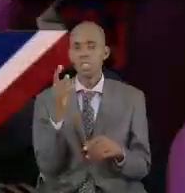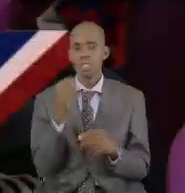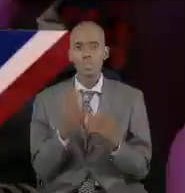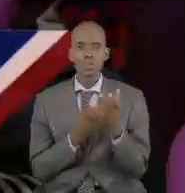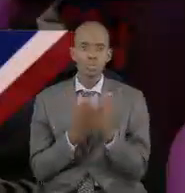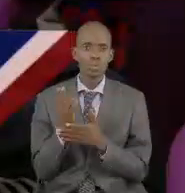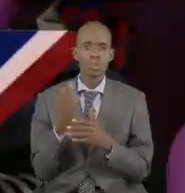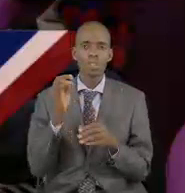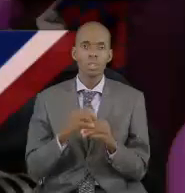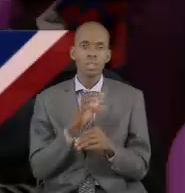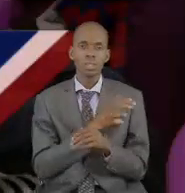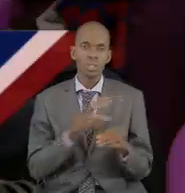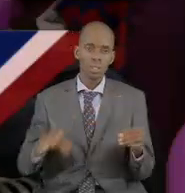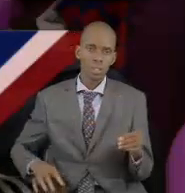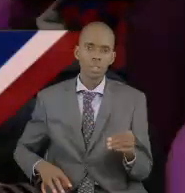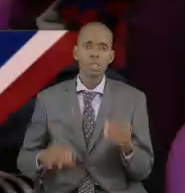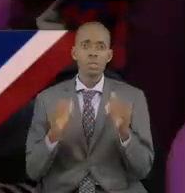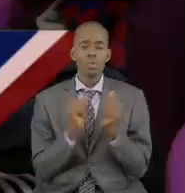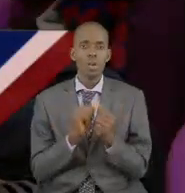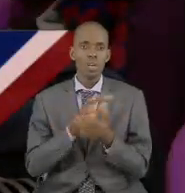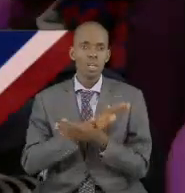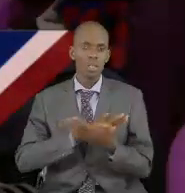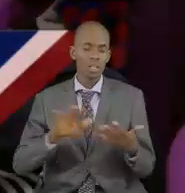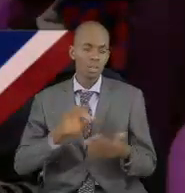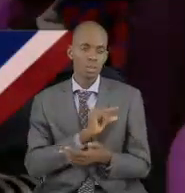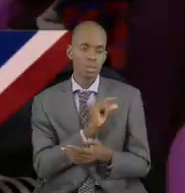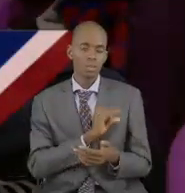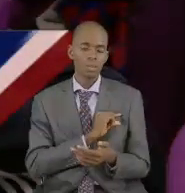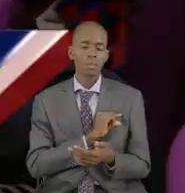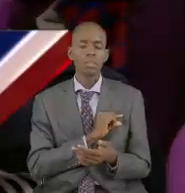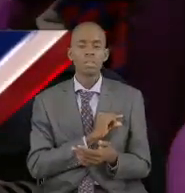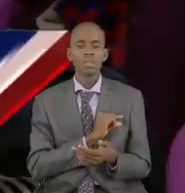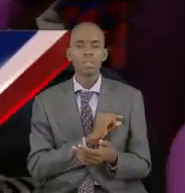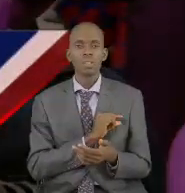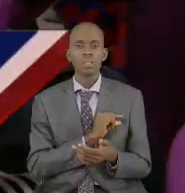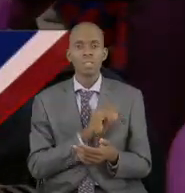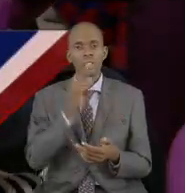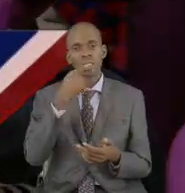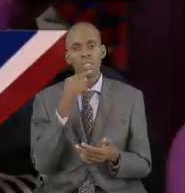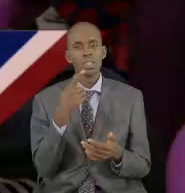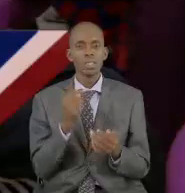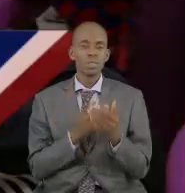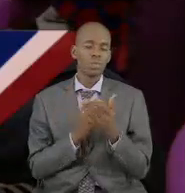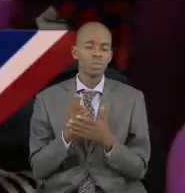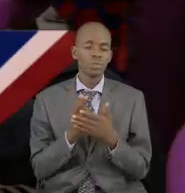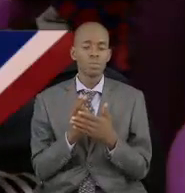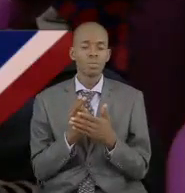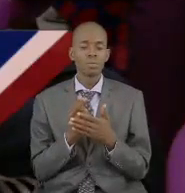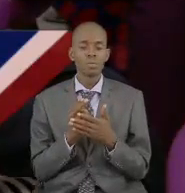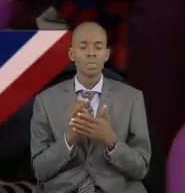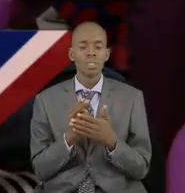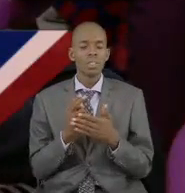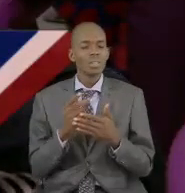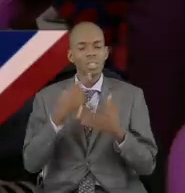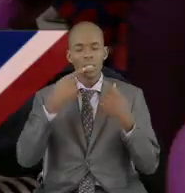Christ with clear conscience. Saying it, saying the truth, uttering the truth, declaring